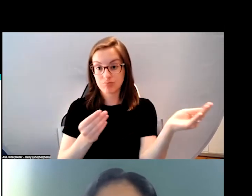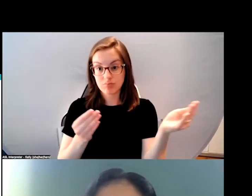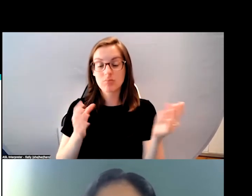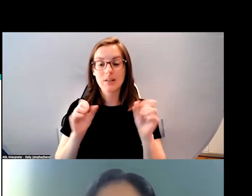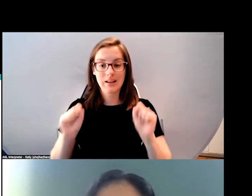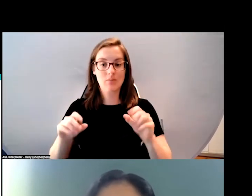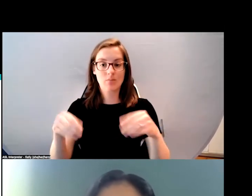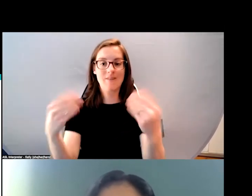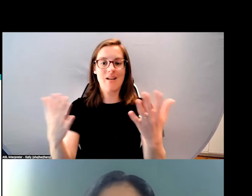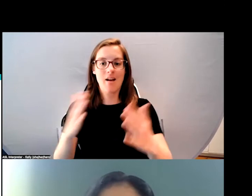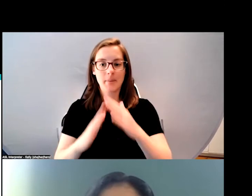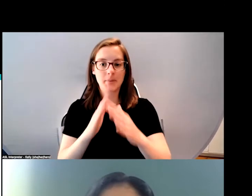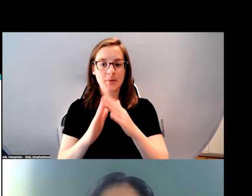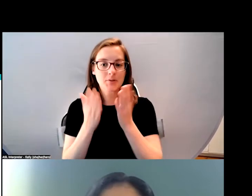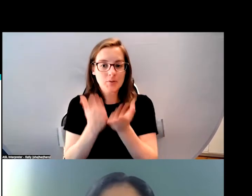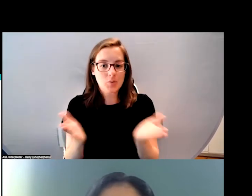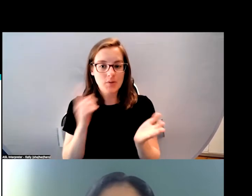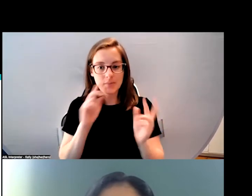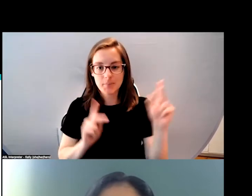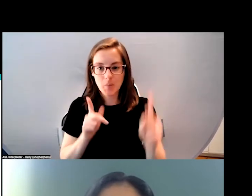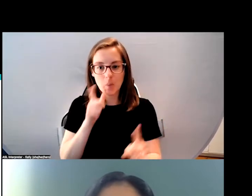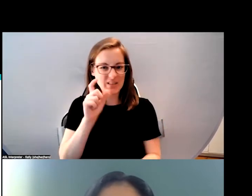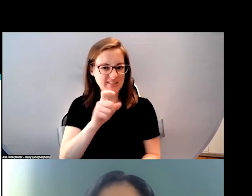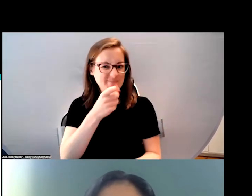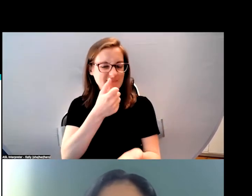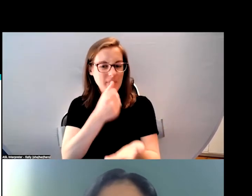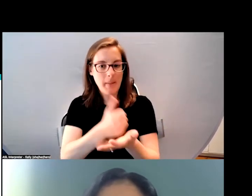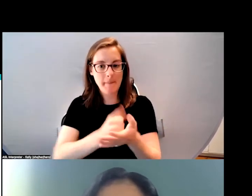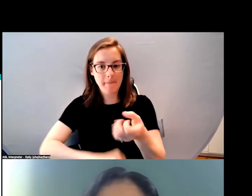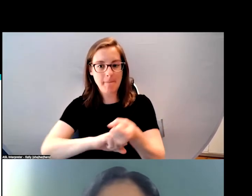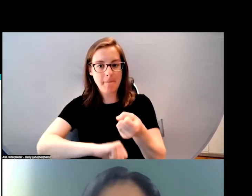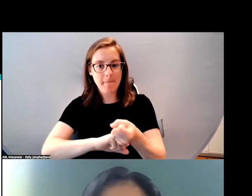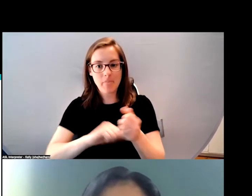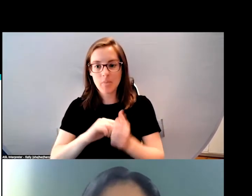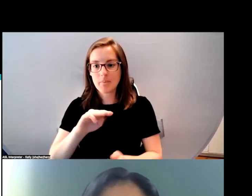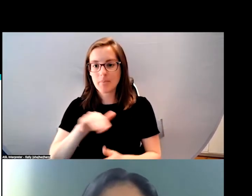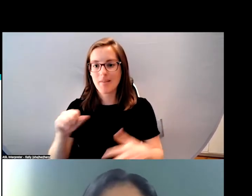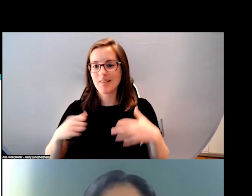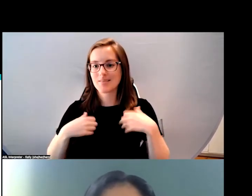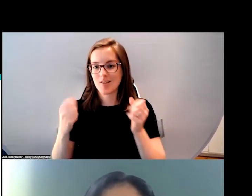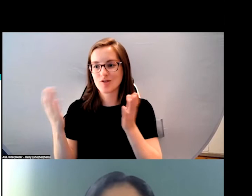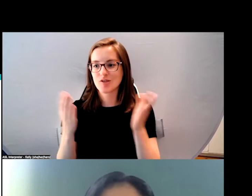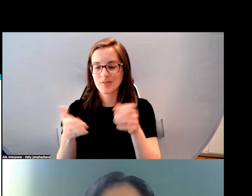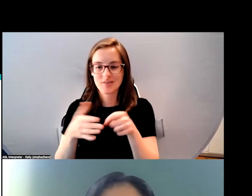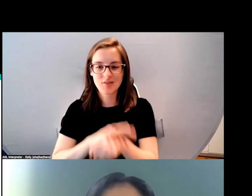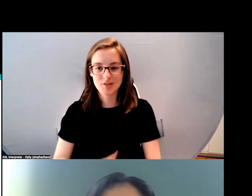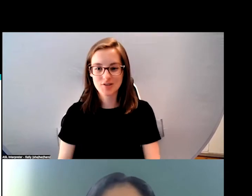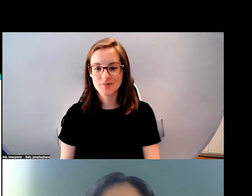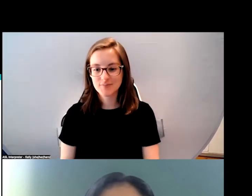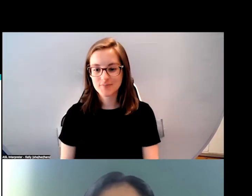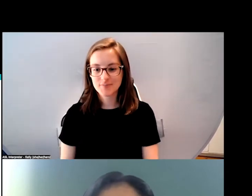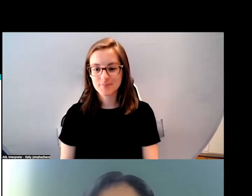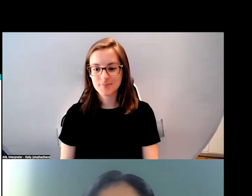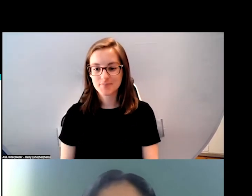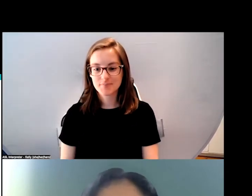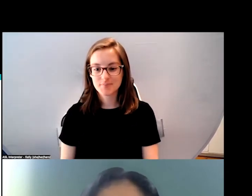resources to folks who are seeking support with getting their Mass Health services covered. And